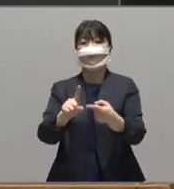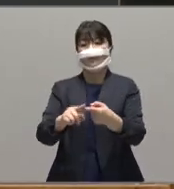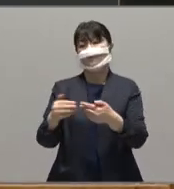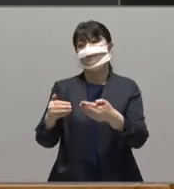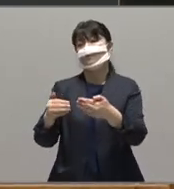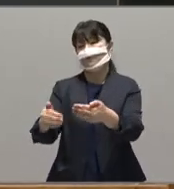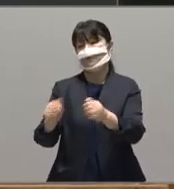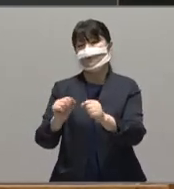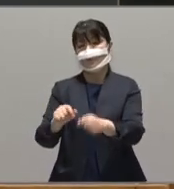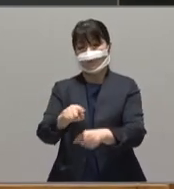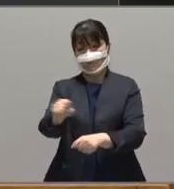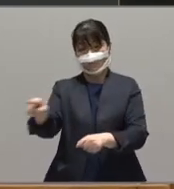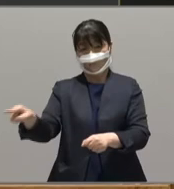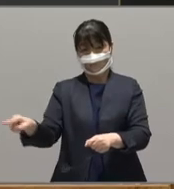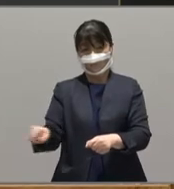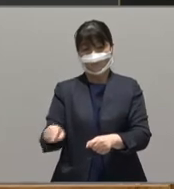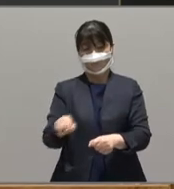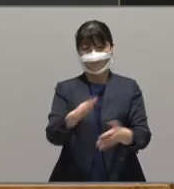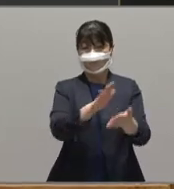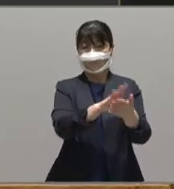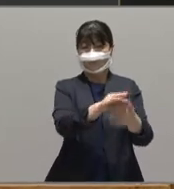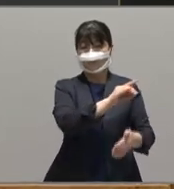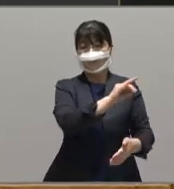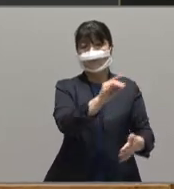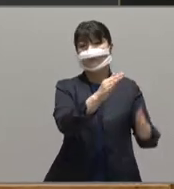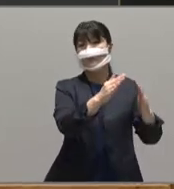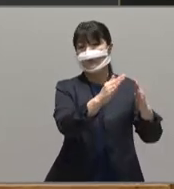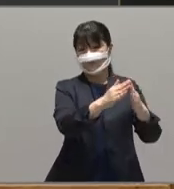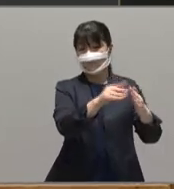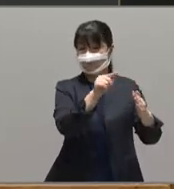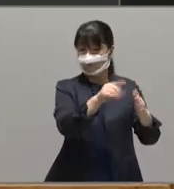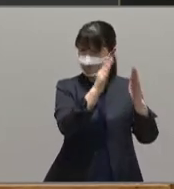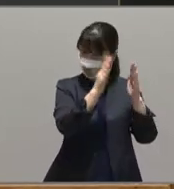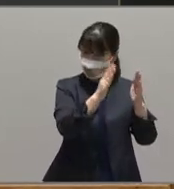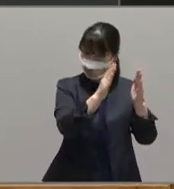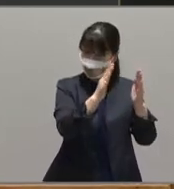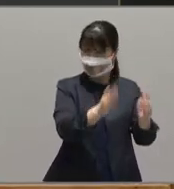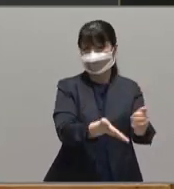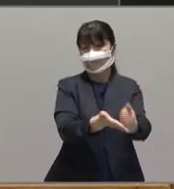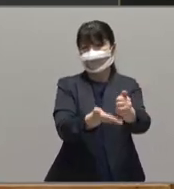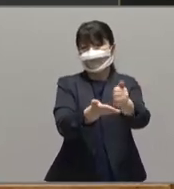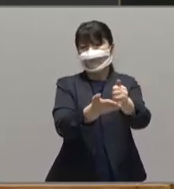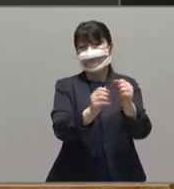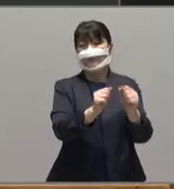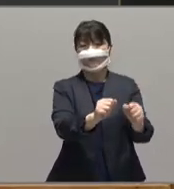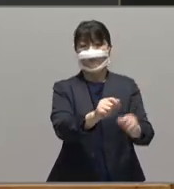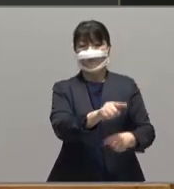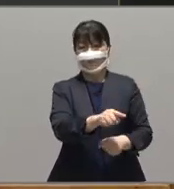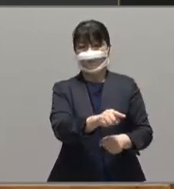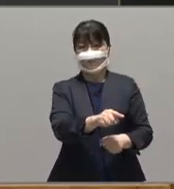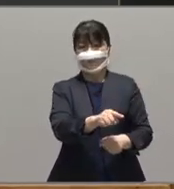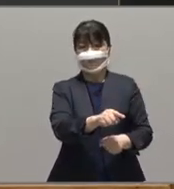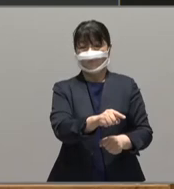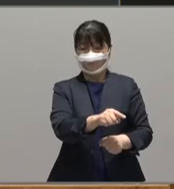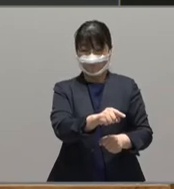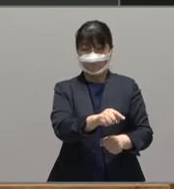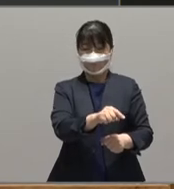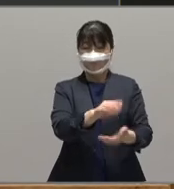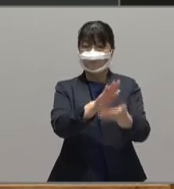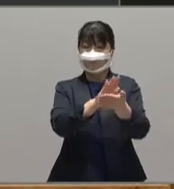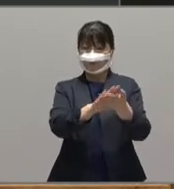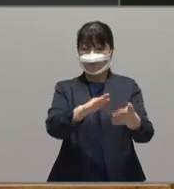really actively promoting this. Another thing I can say is that the Prefectural Assembly is also providing very strong